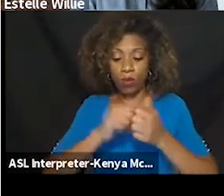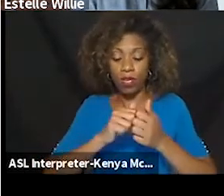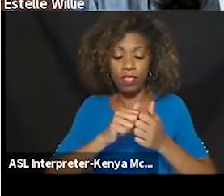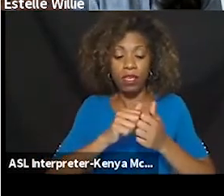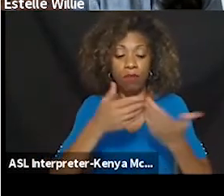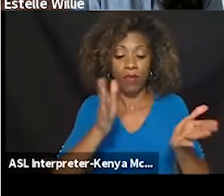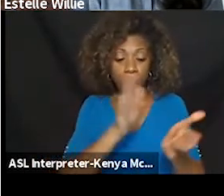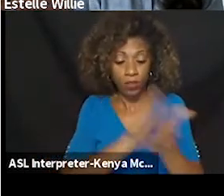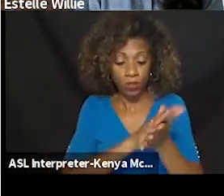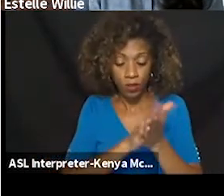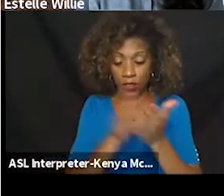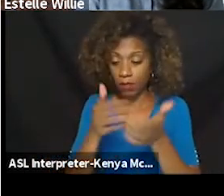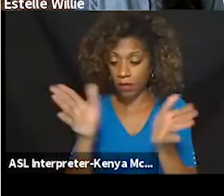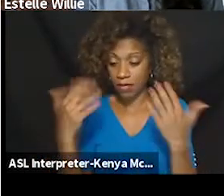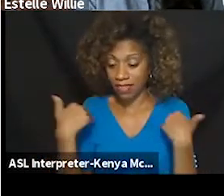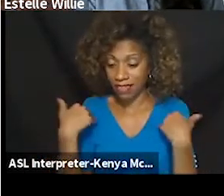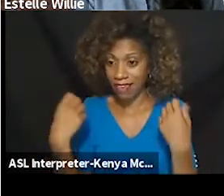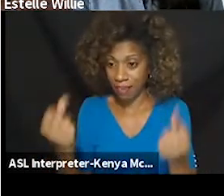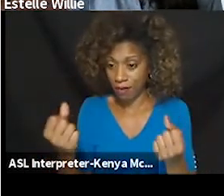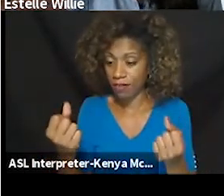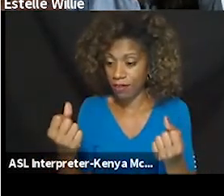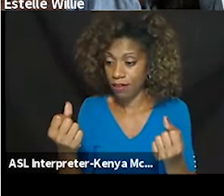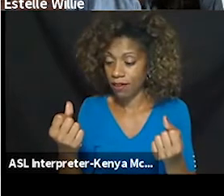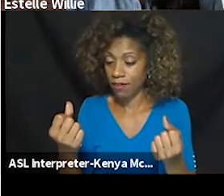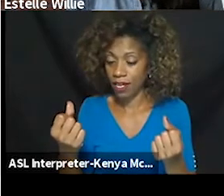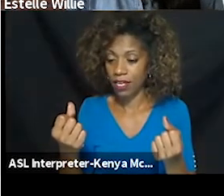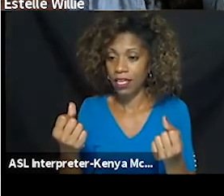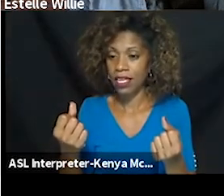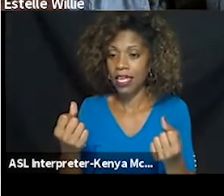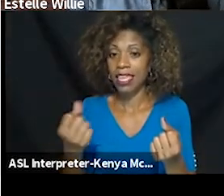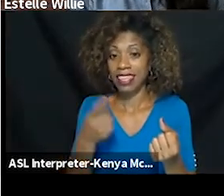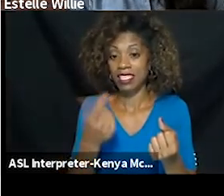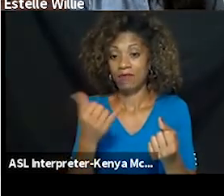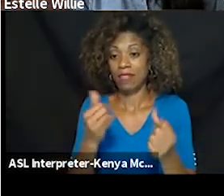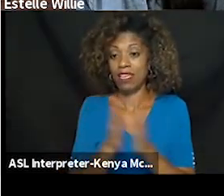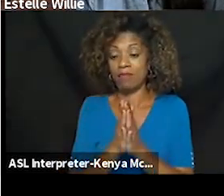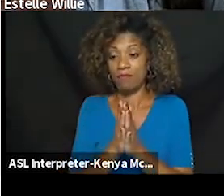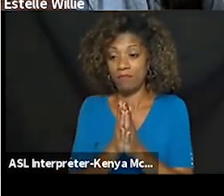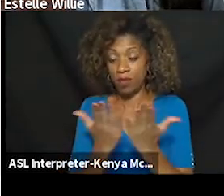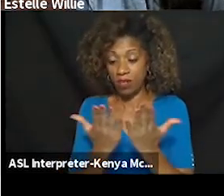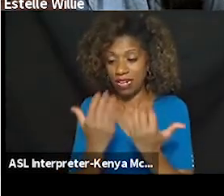with this. And we put out a playbook that was actually now is cited by the